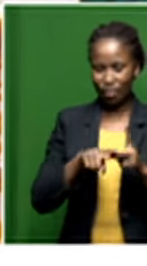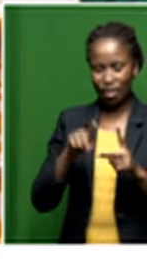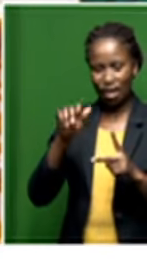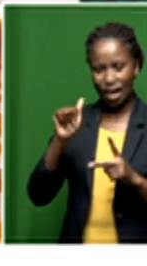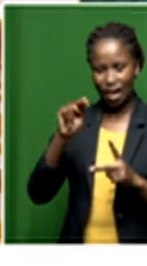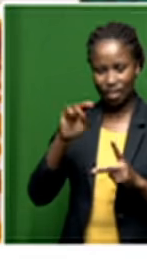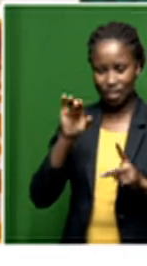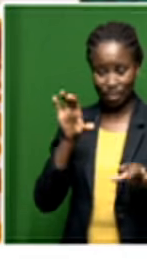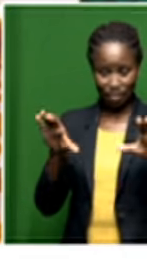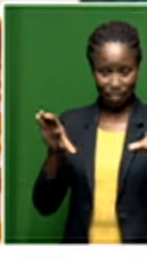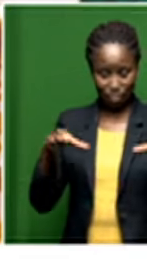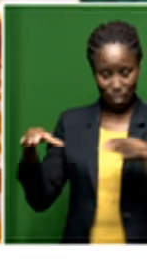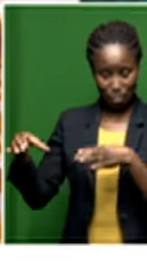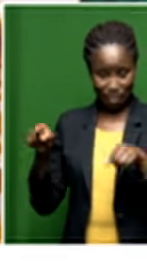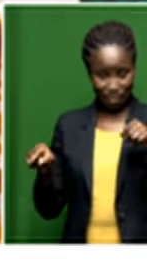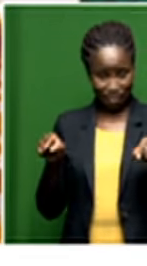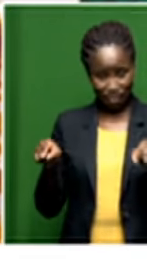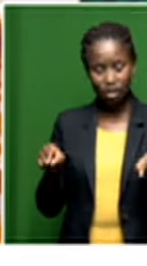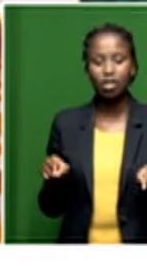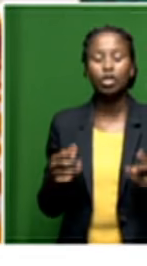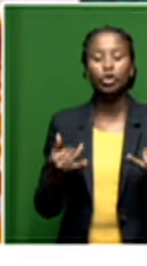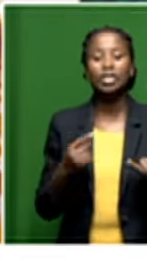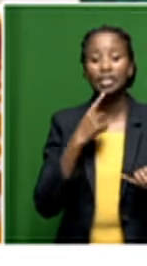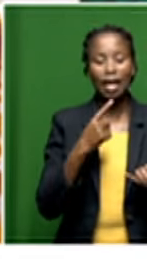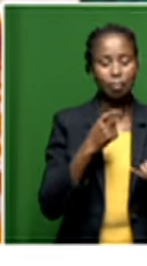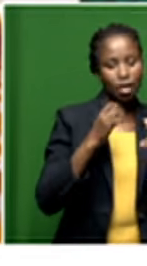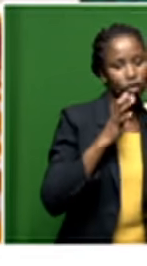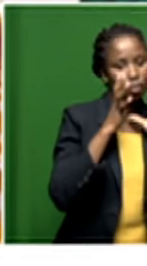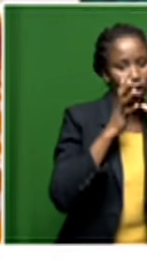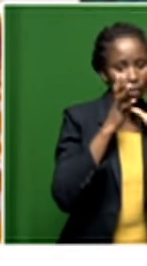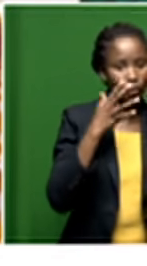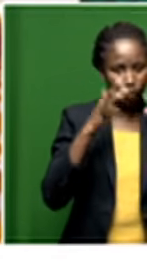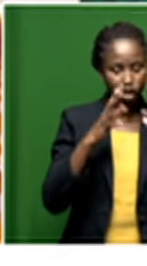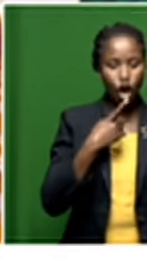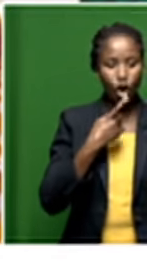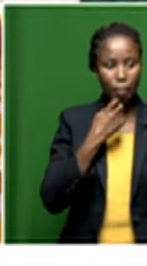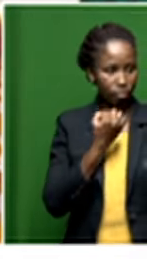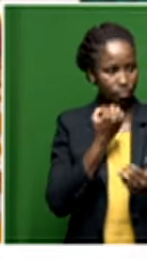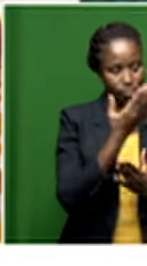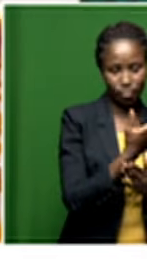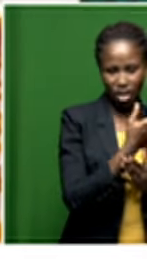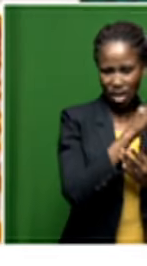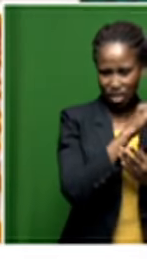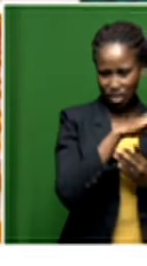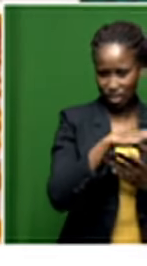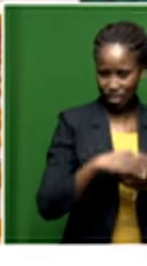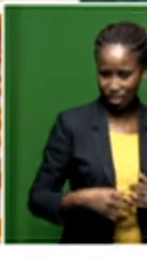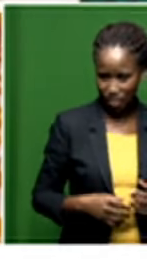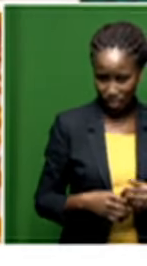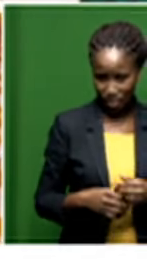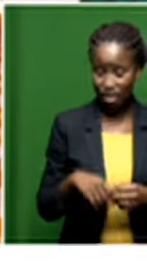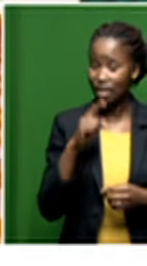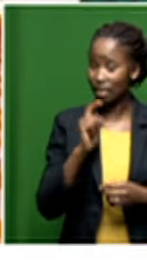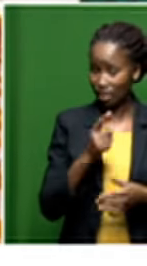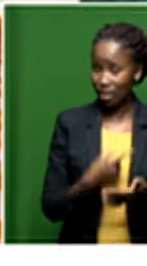we're seeing that we're running this morning that Julius Malema is lodging a complaint with the IEC. But this is happening